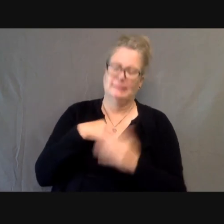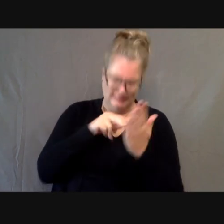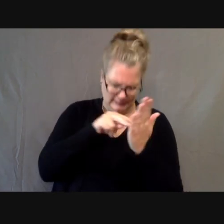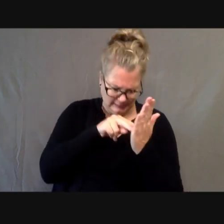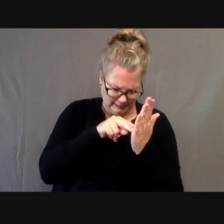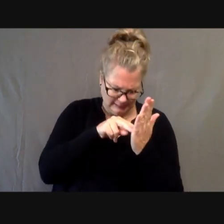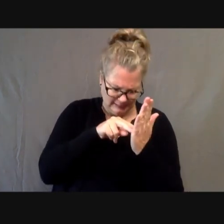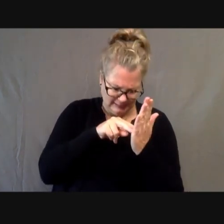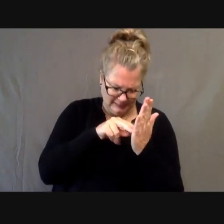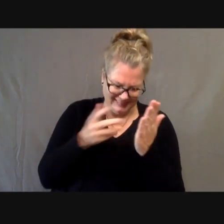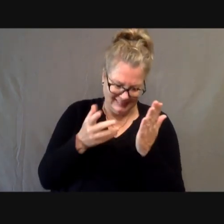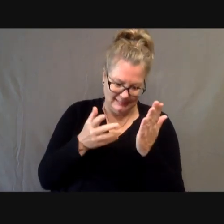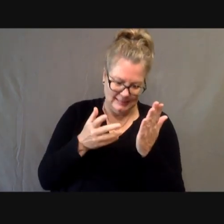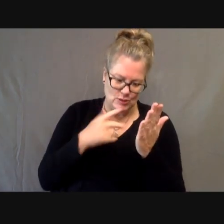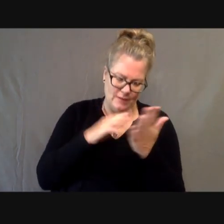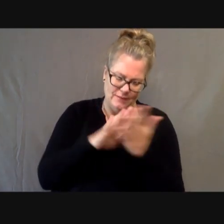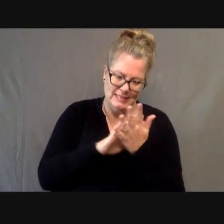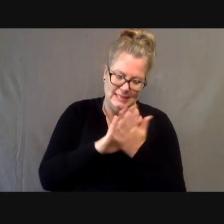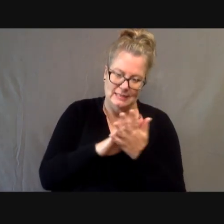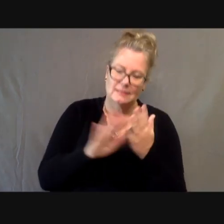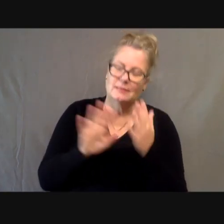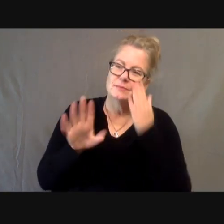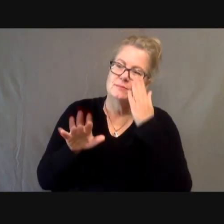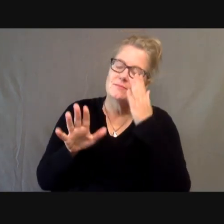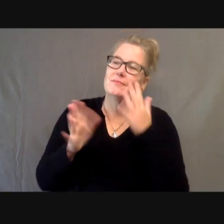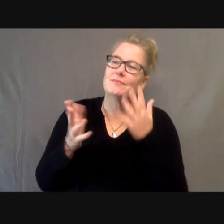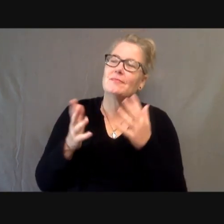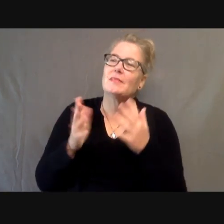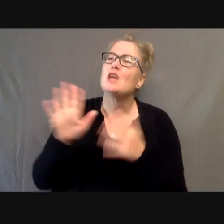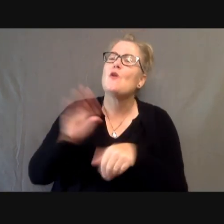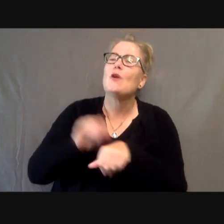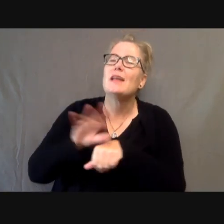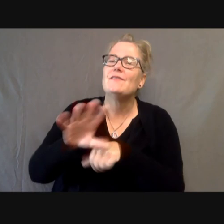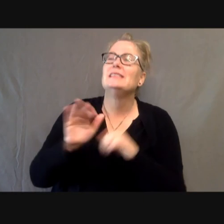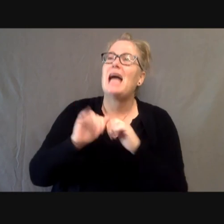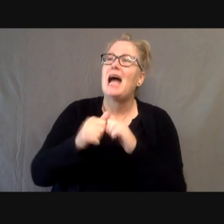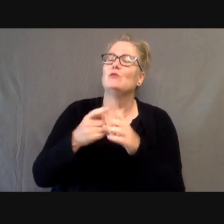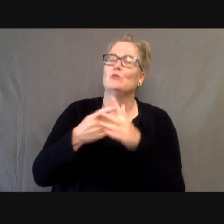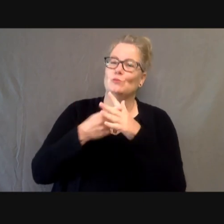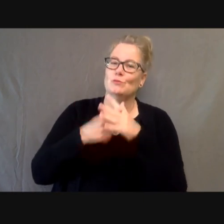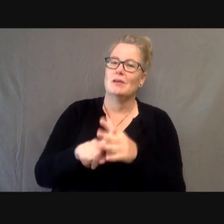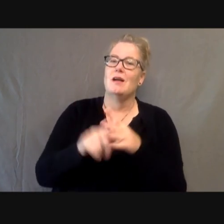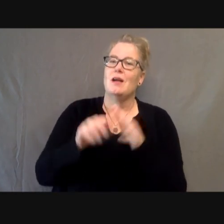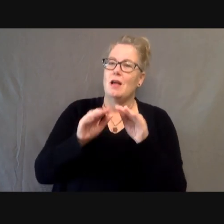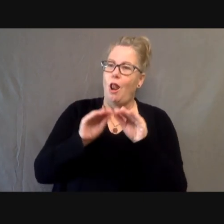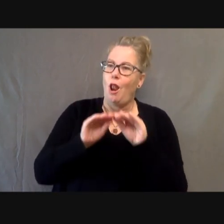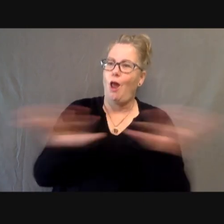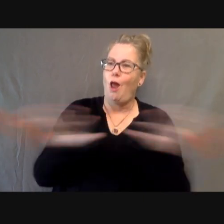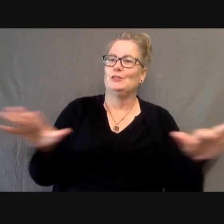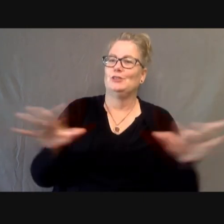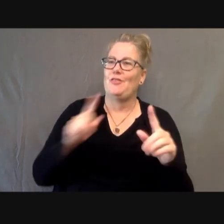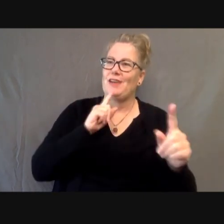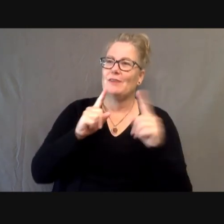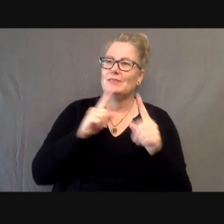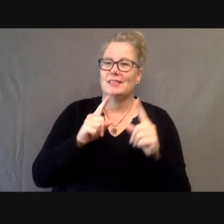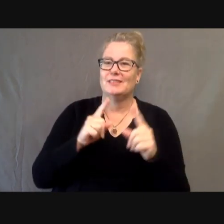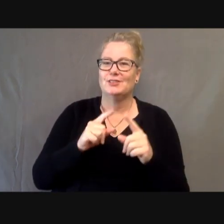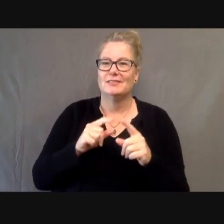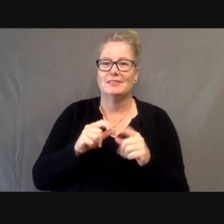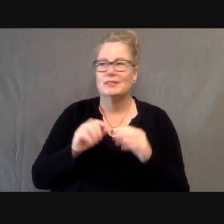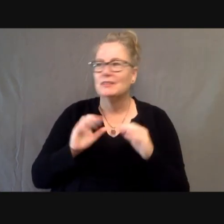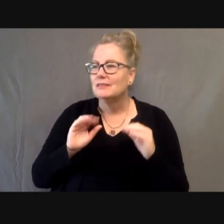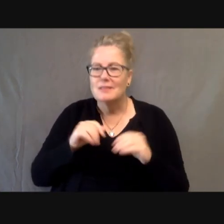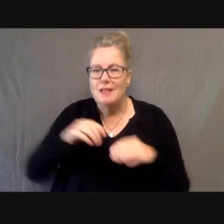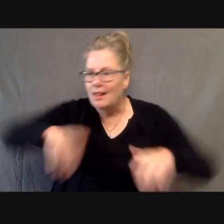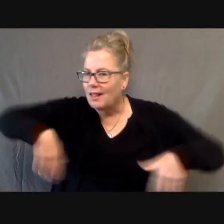Do you have any advice to launching this type of conversation at schools where it isn't yet happening? And how do you know